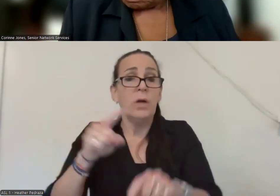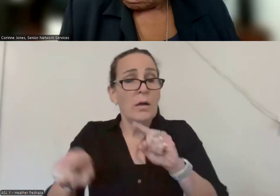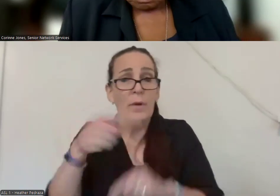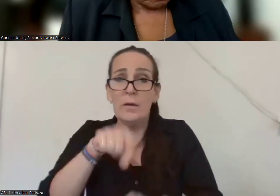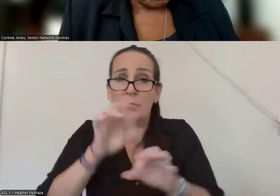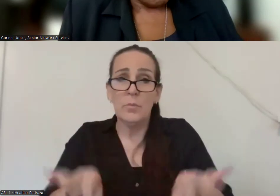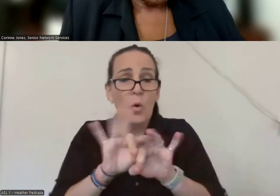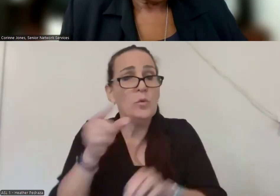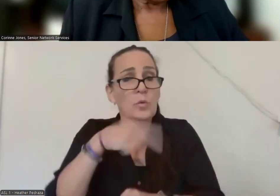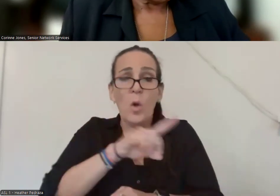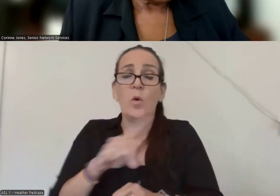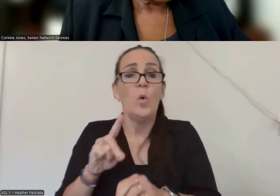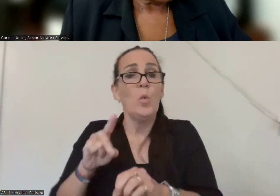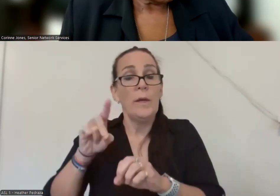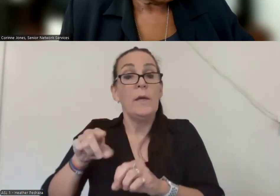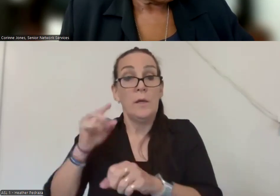utilizing